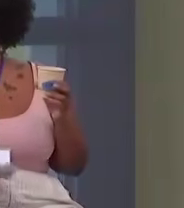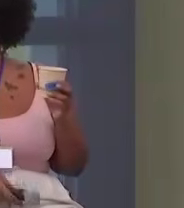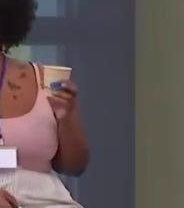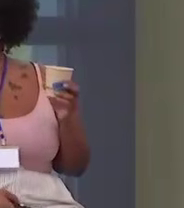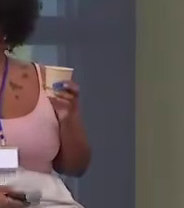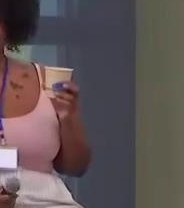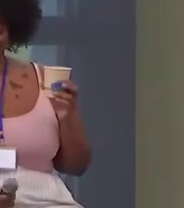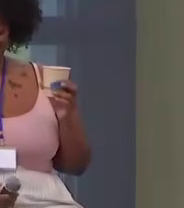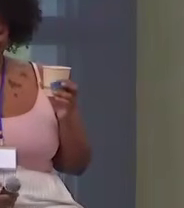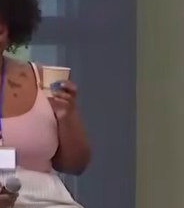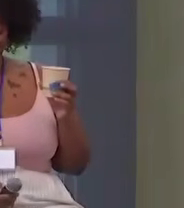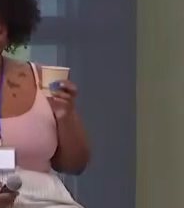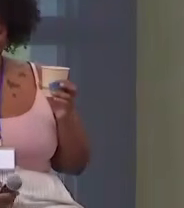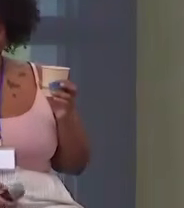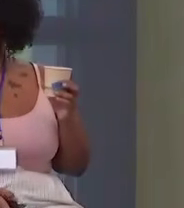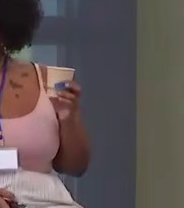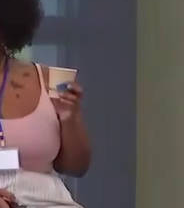Again. Okay.